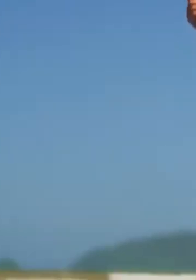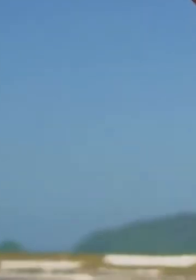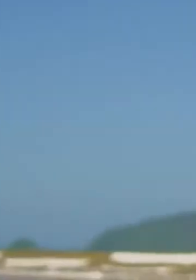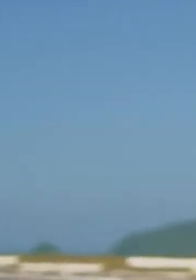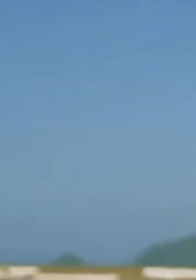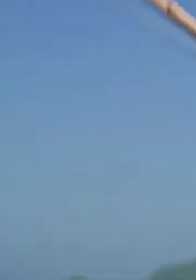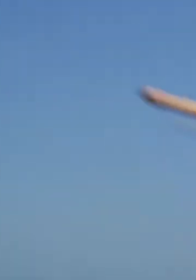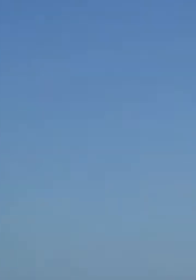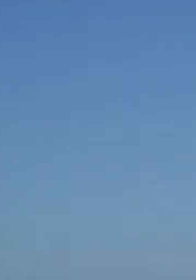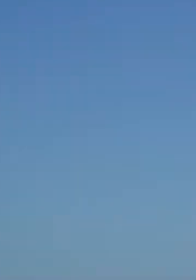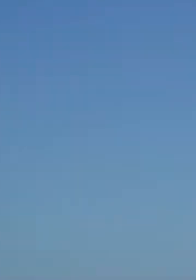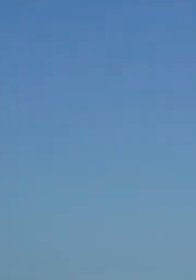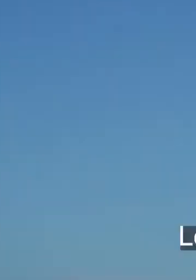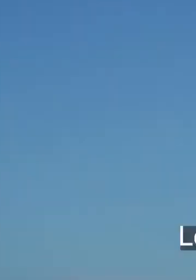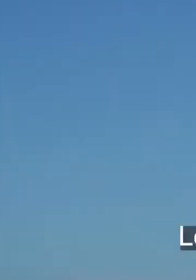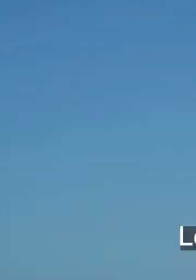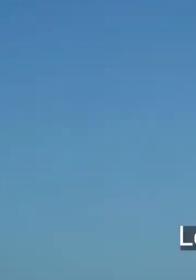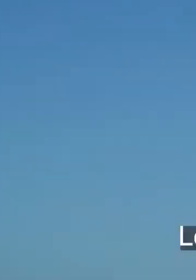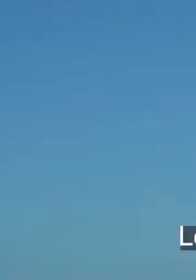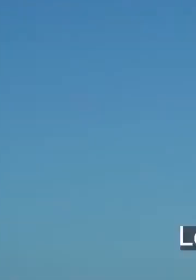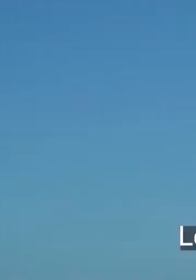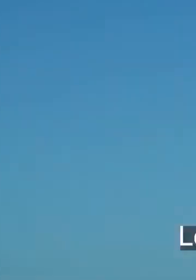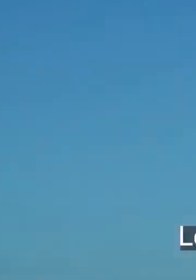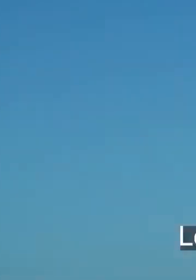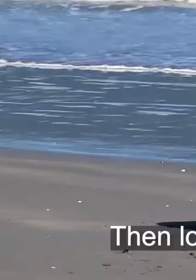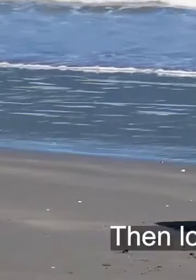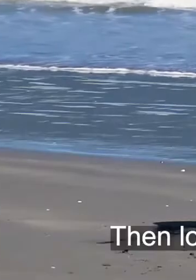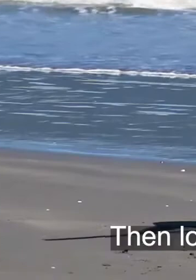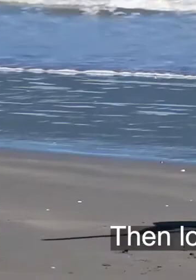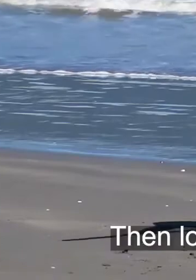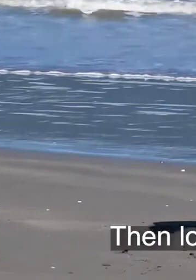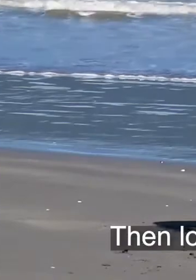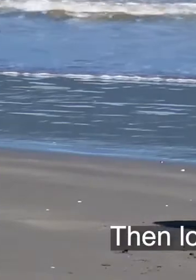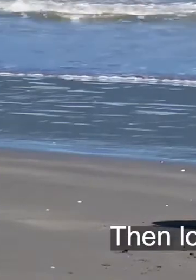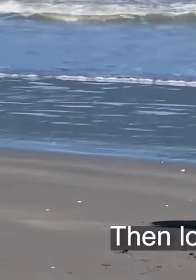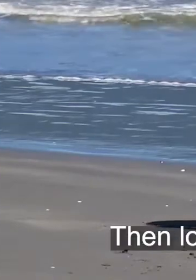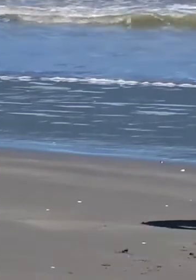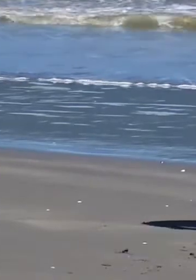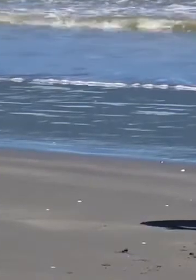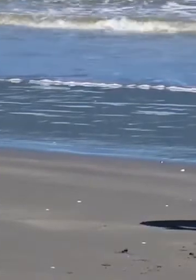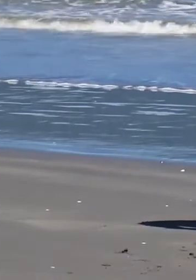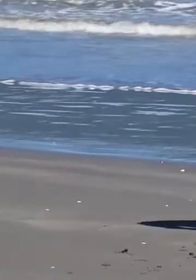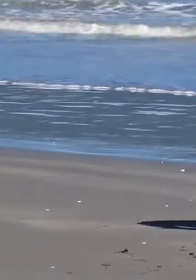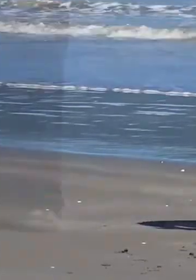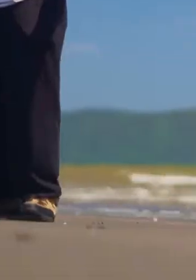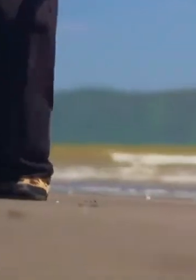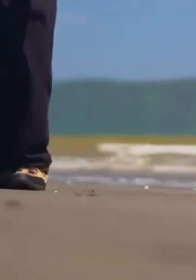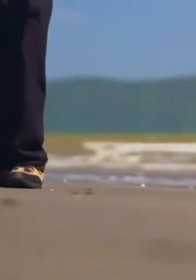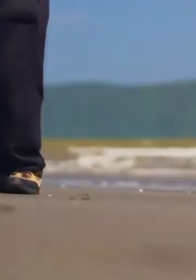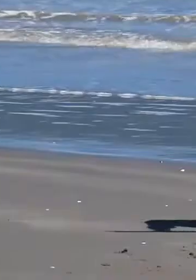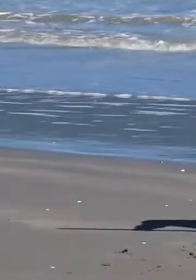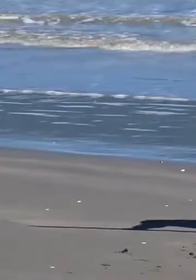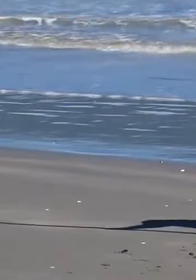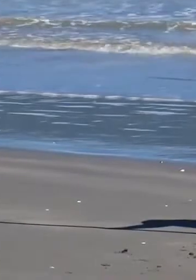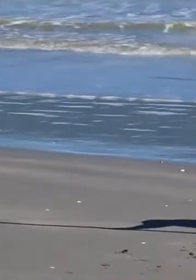hei mauri ora. Me huri whakamuri, ka titino whakamua, nō reira tēnā